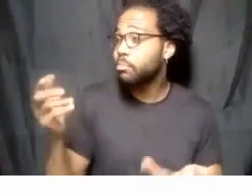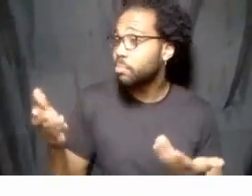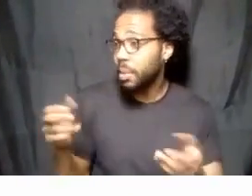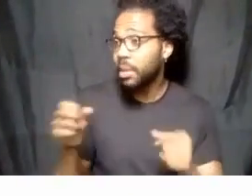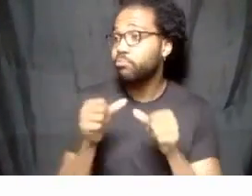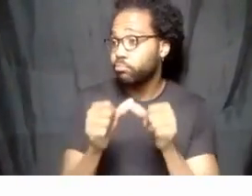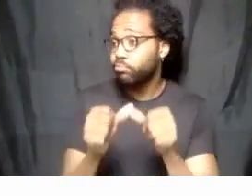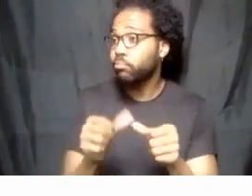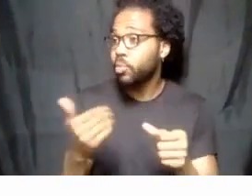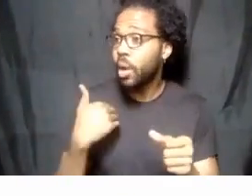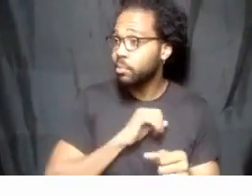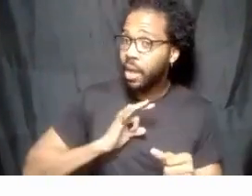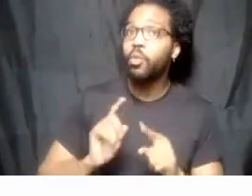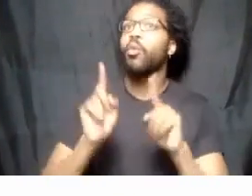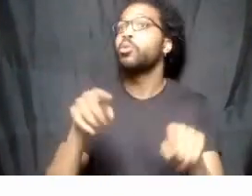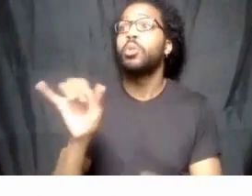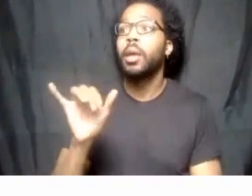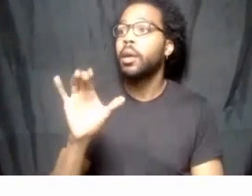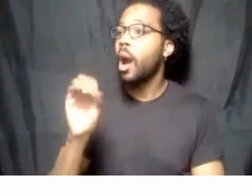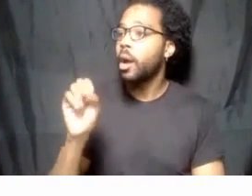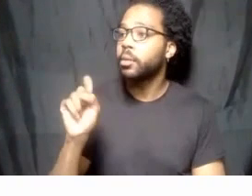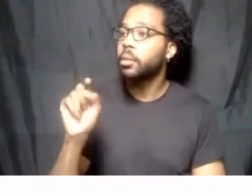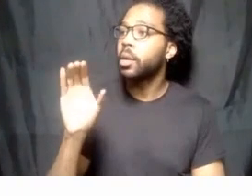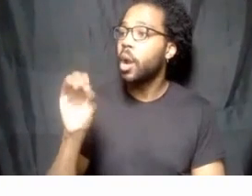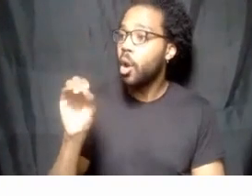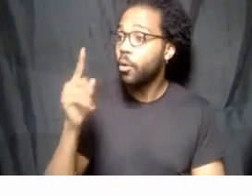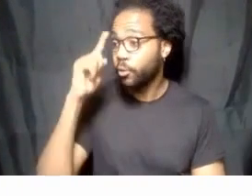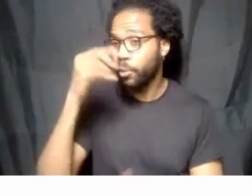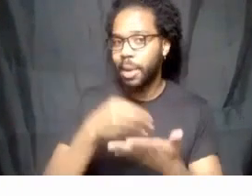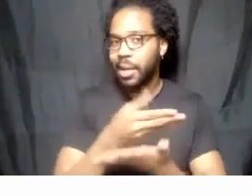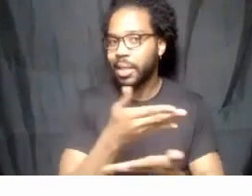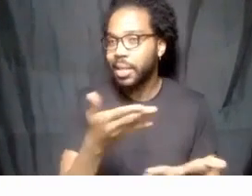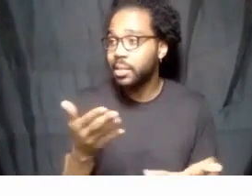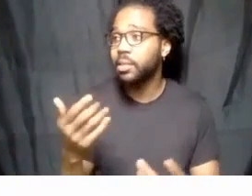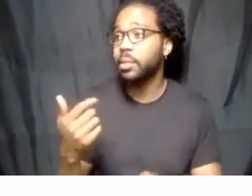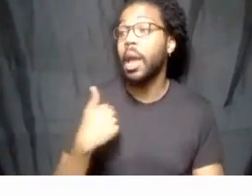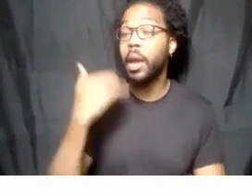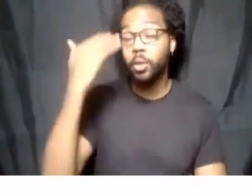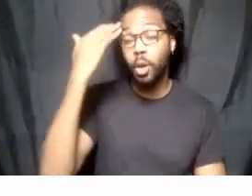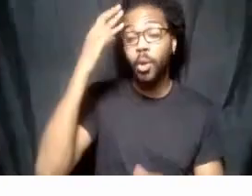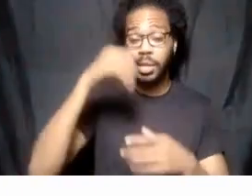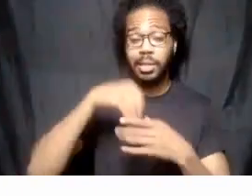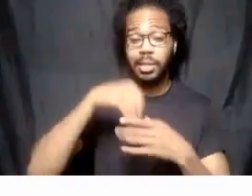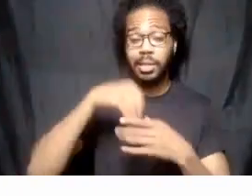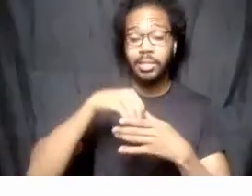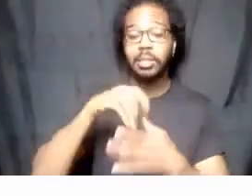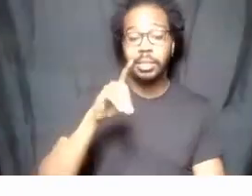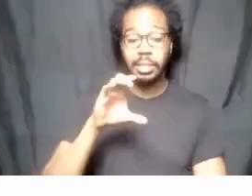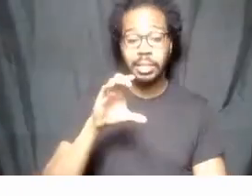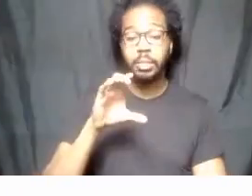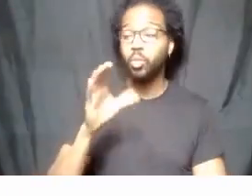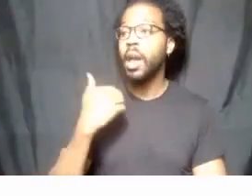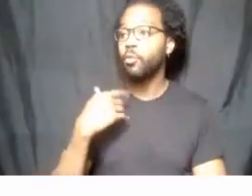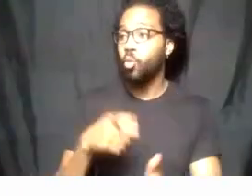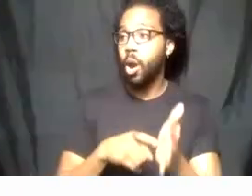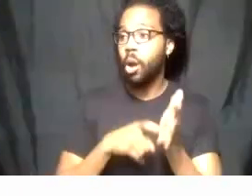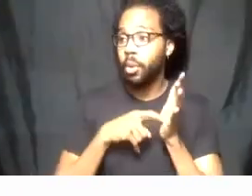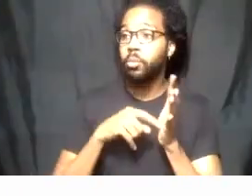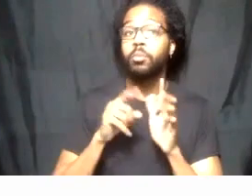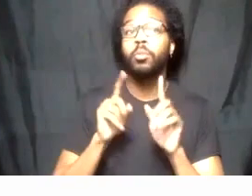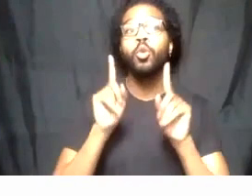staff go to, like Costco, to make their purchases. I do know that in the District of Columbia, there are requirements about